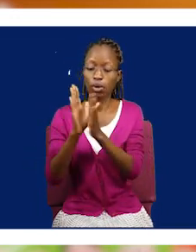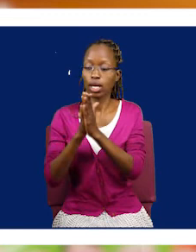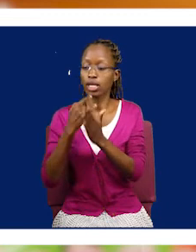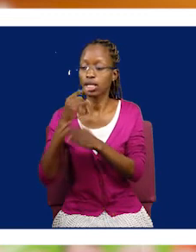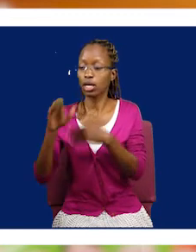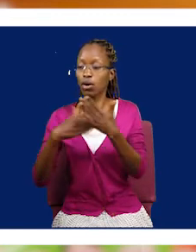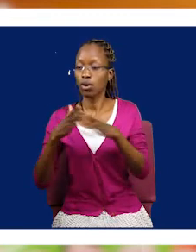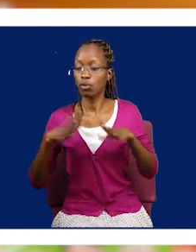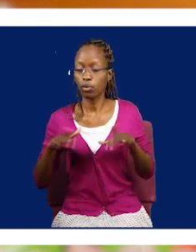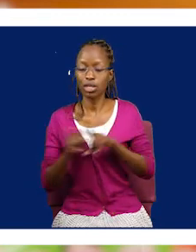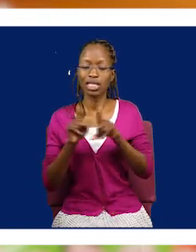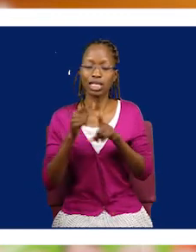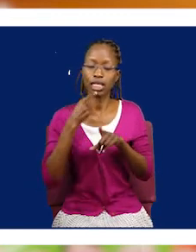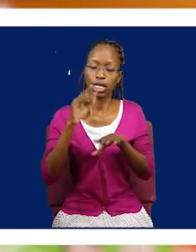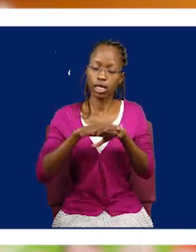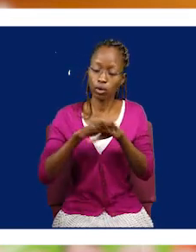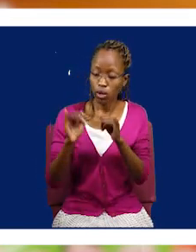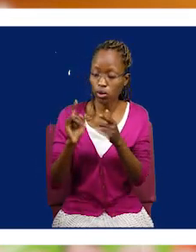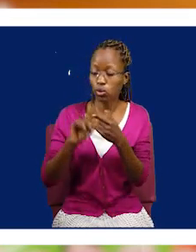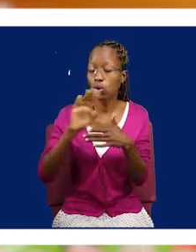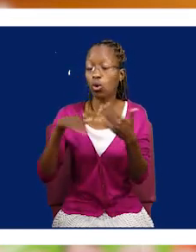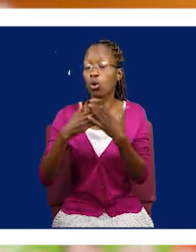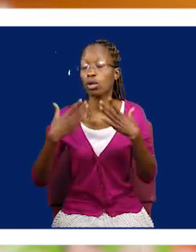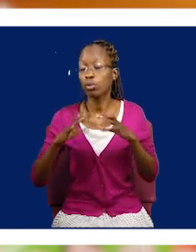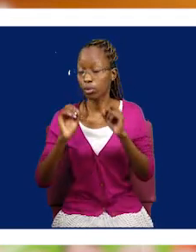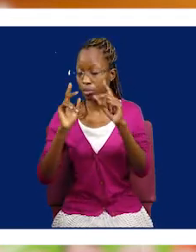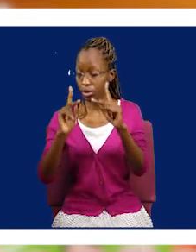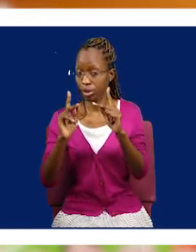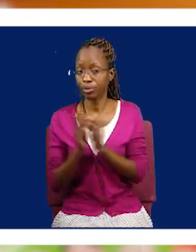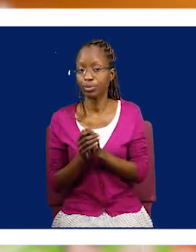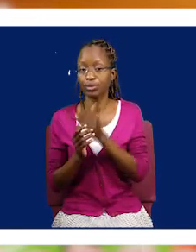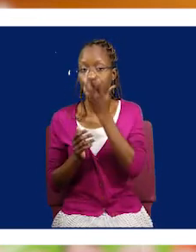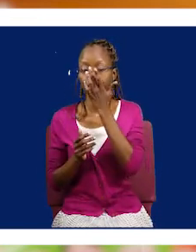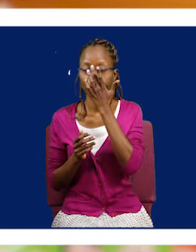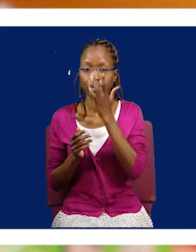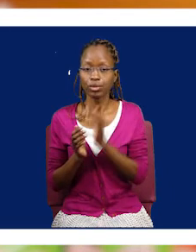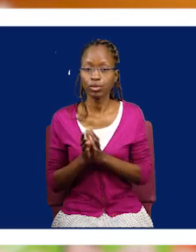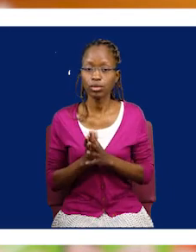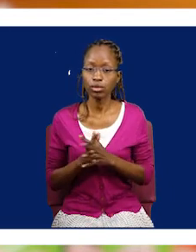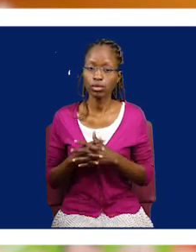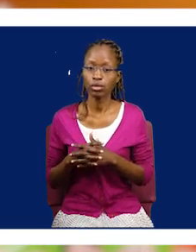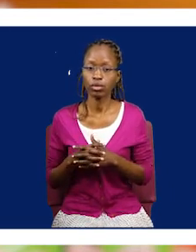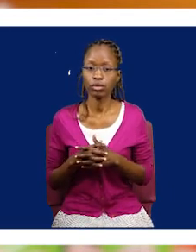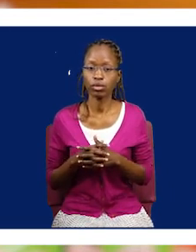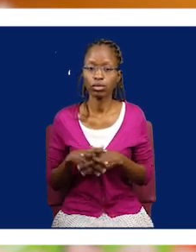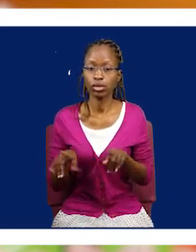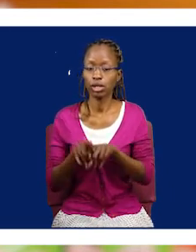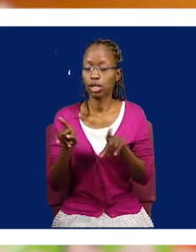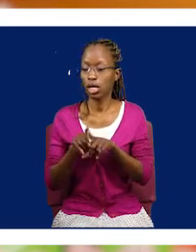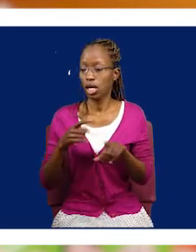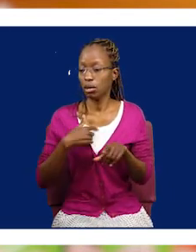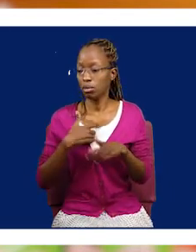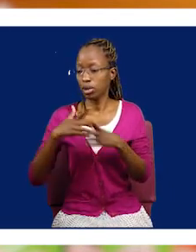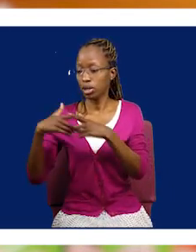everyone. Or tell the good news to everyone. Right, boys and girls? Yes. So as I go